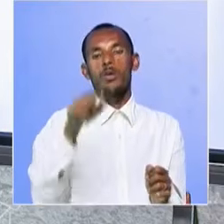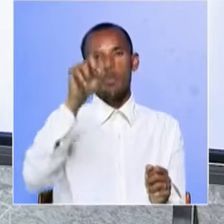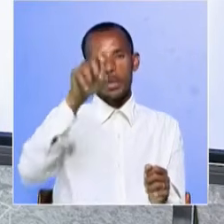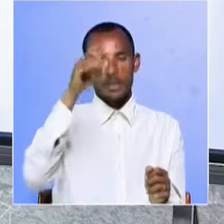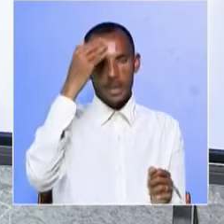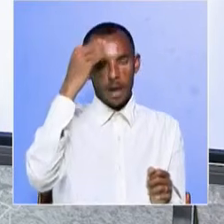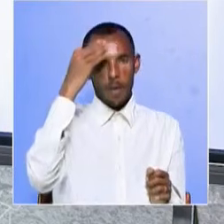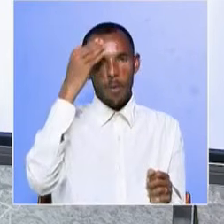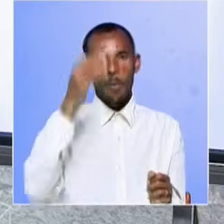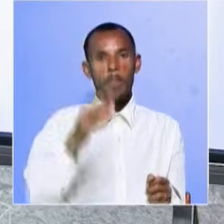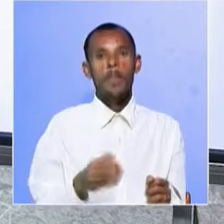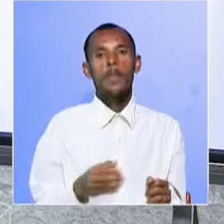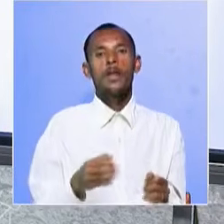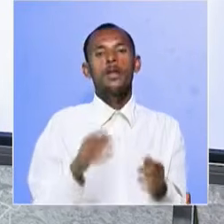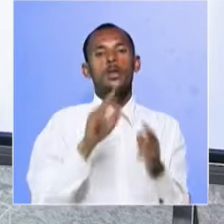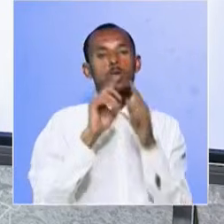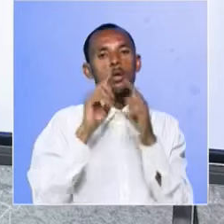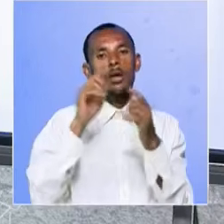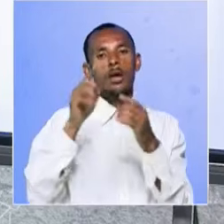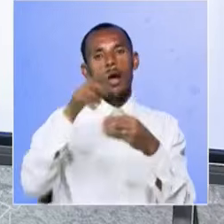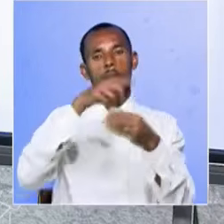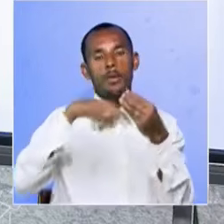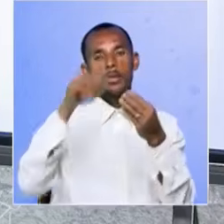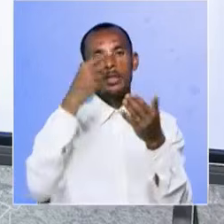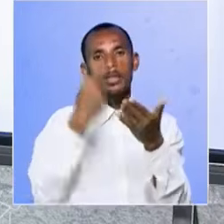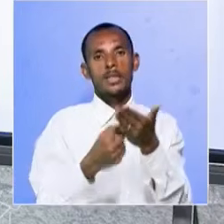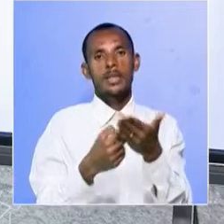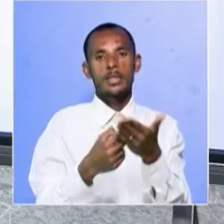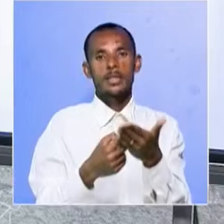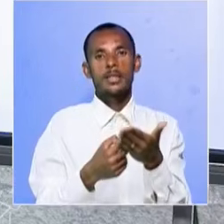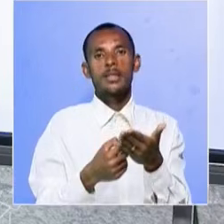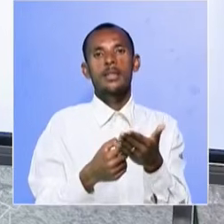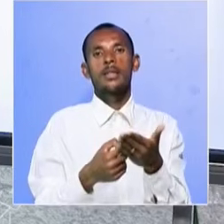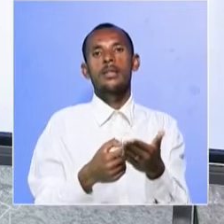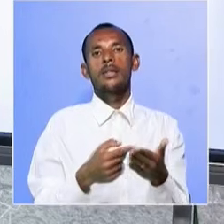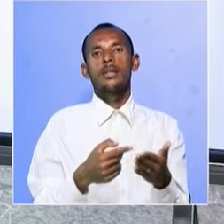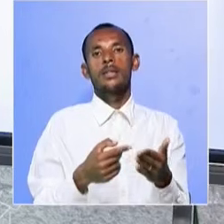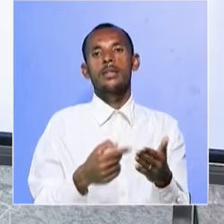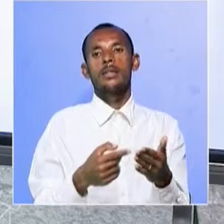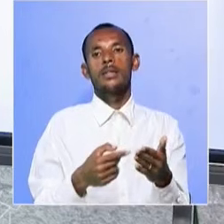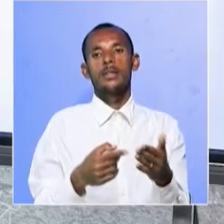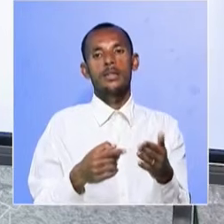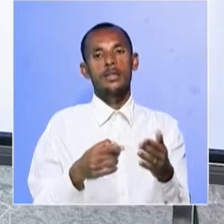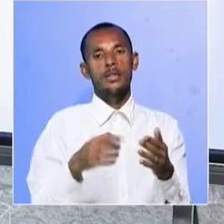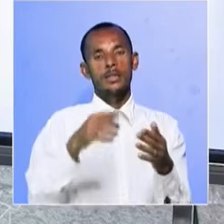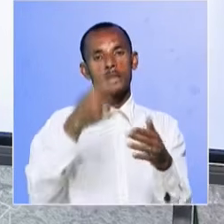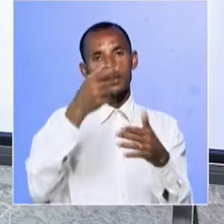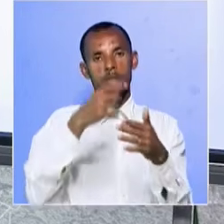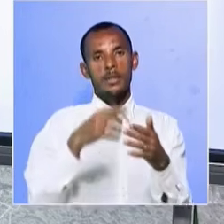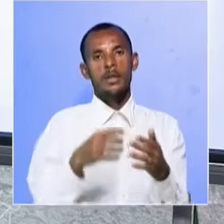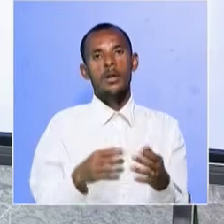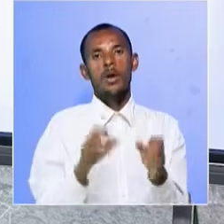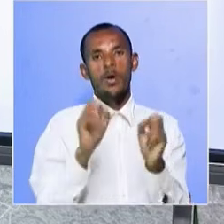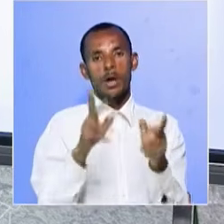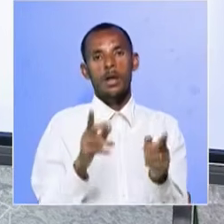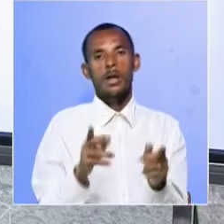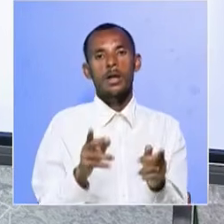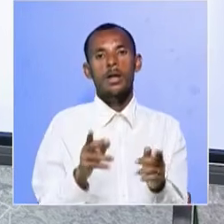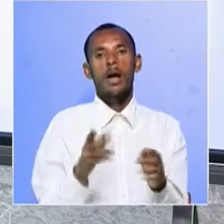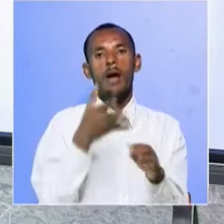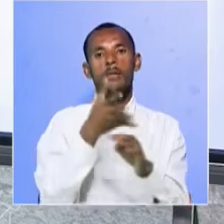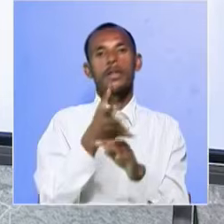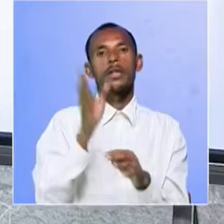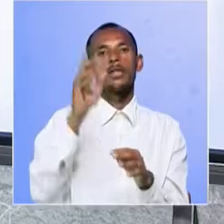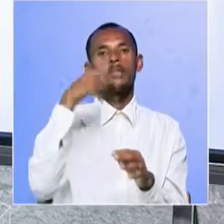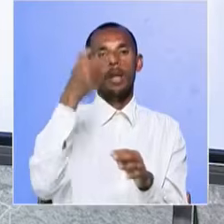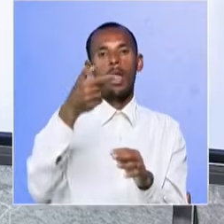that I'm talking about this number, divisor, B, quotient, C. Okay. After